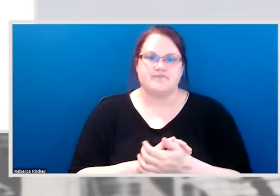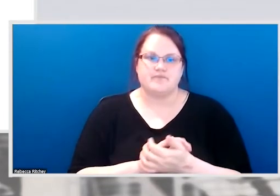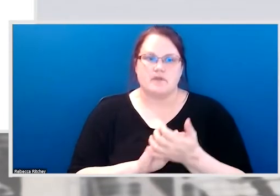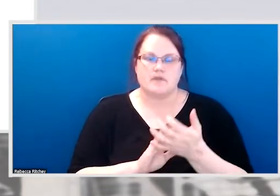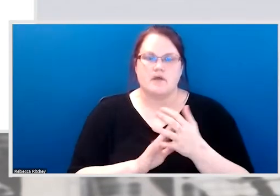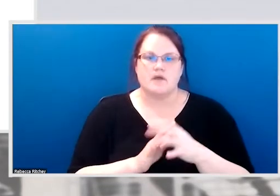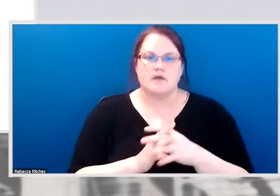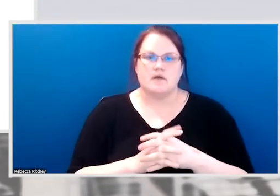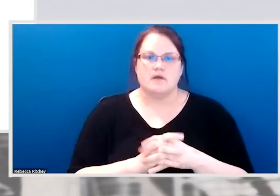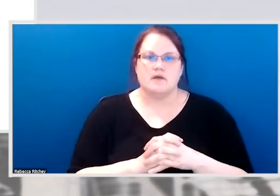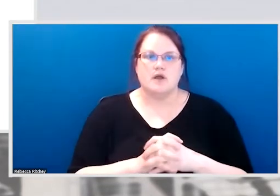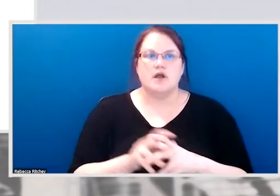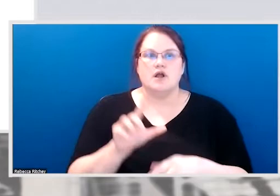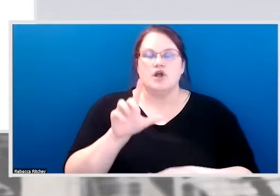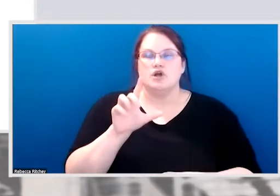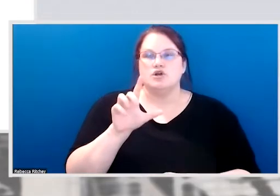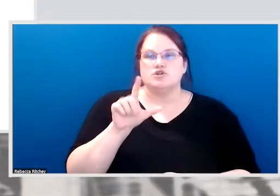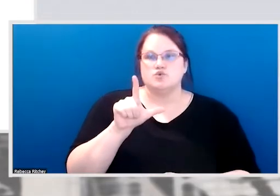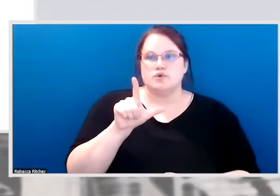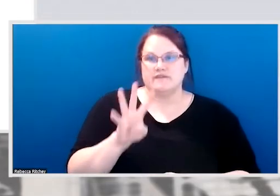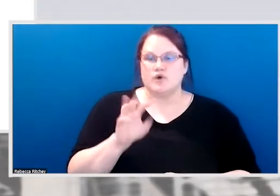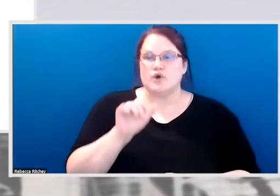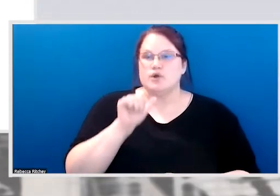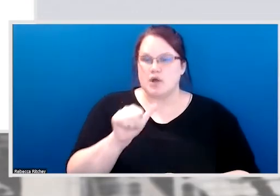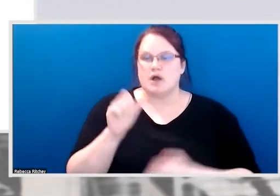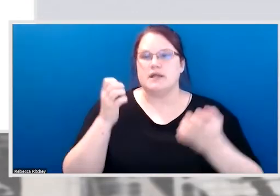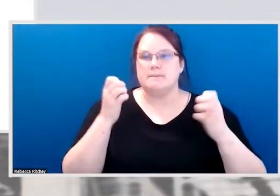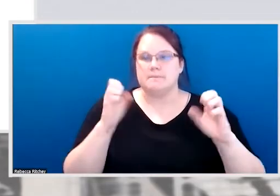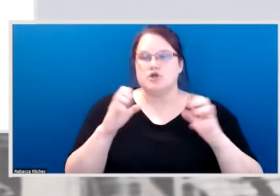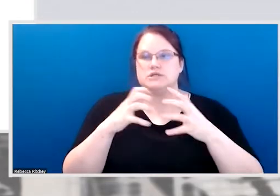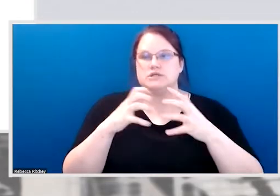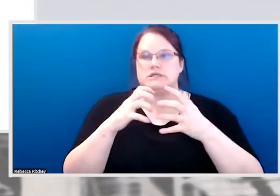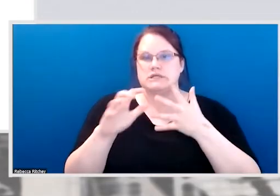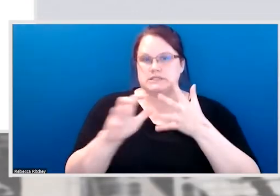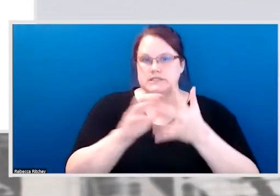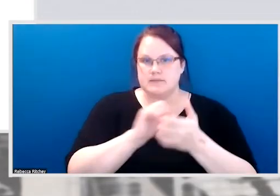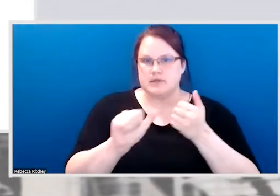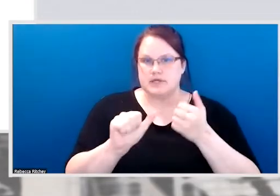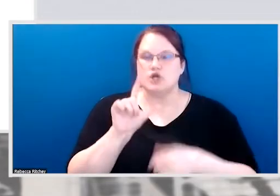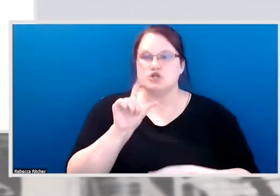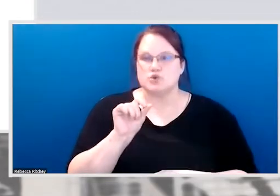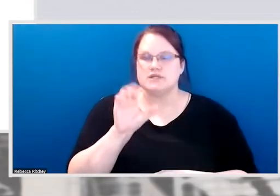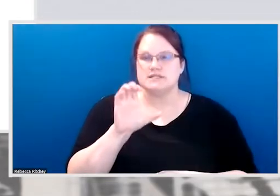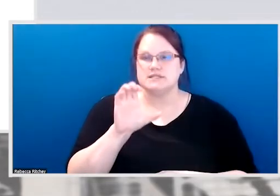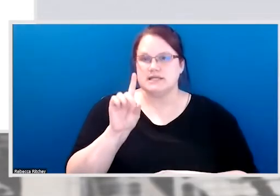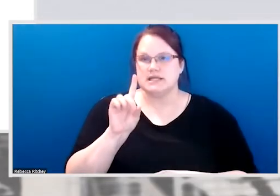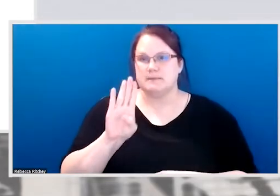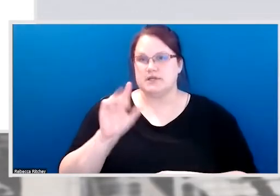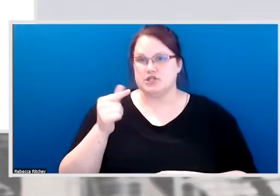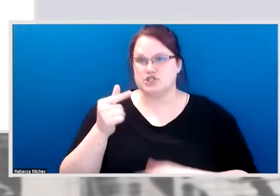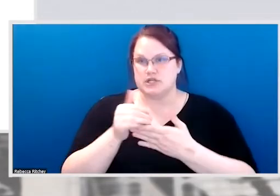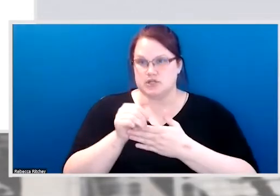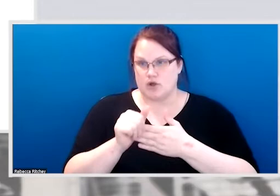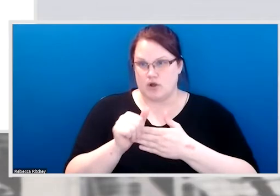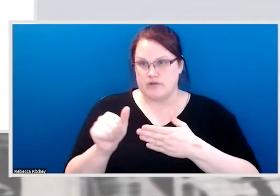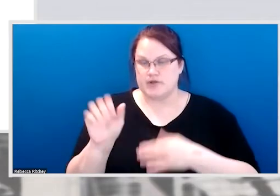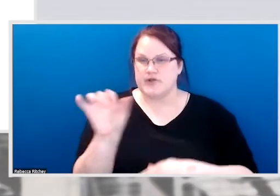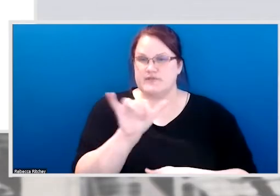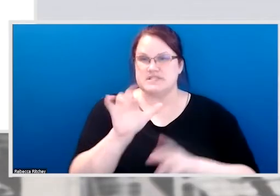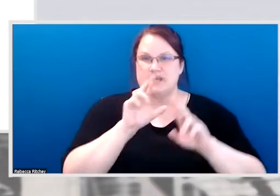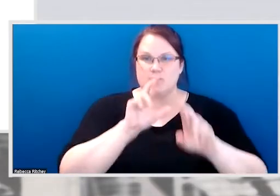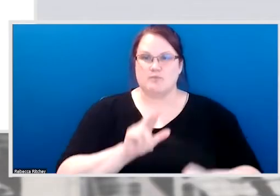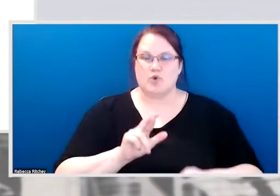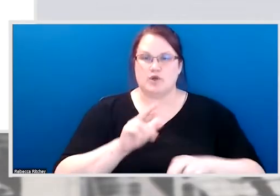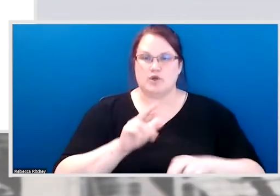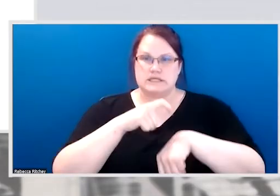And here's where 24 non-emergency demolitions occurred with 2020 CDBG dollars for the same reporting period. And